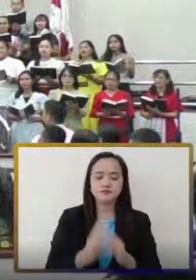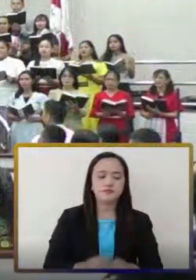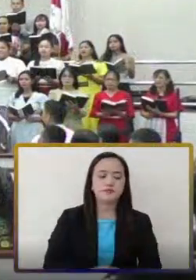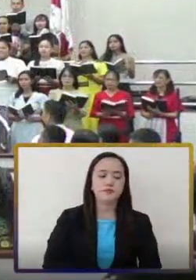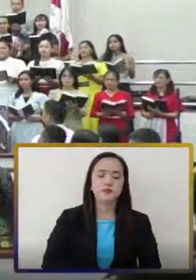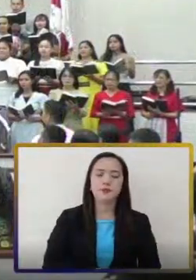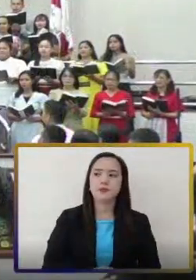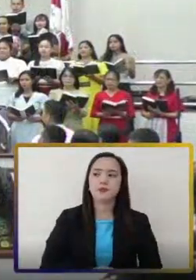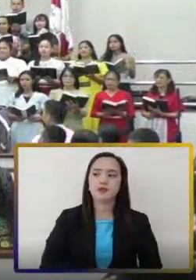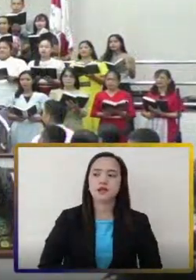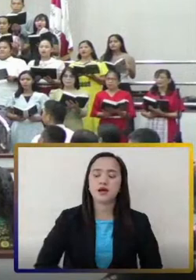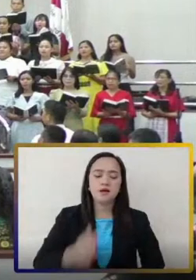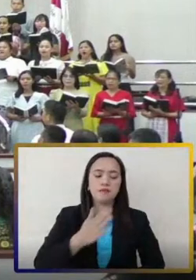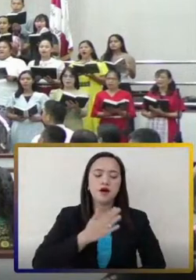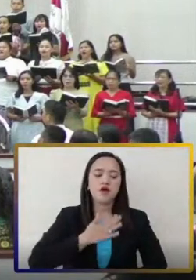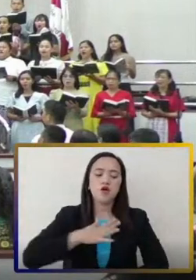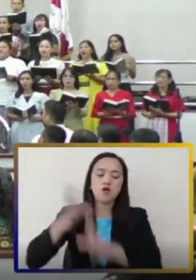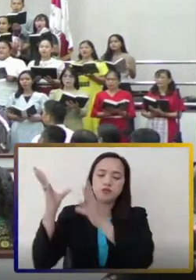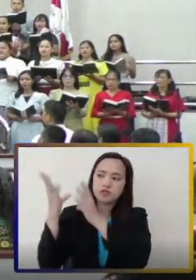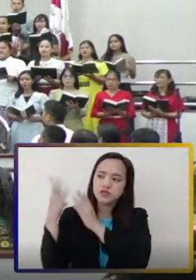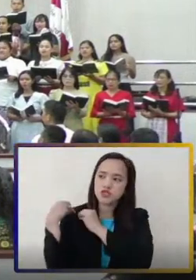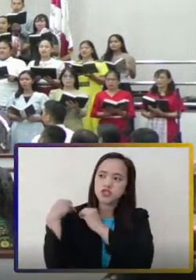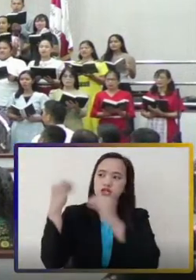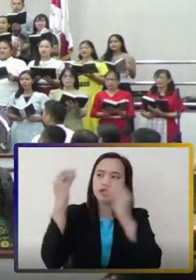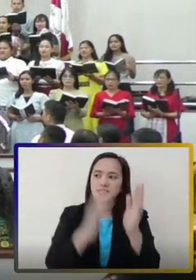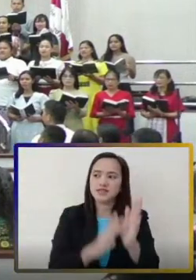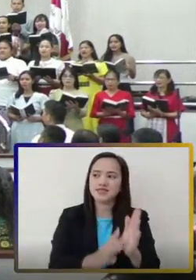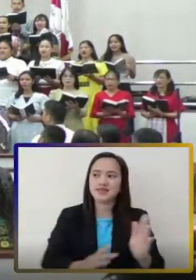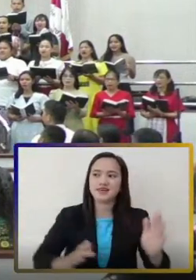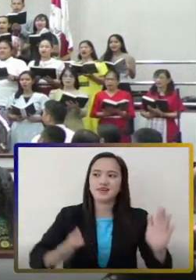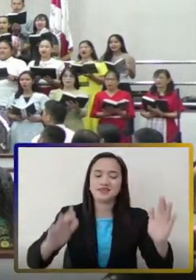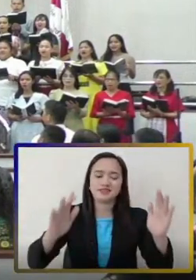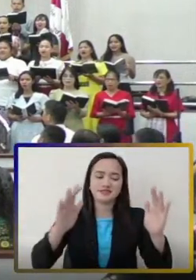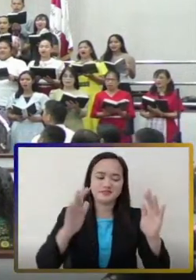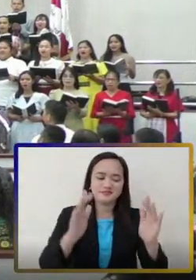Jesus. My hope is